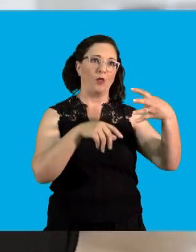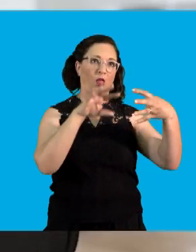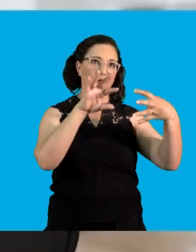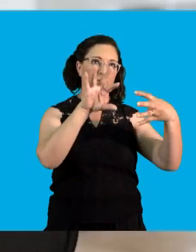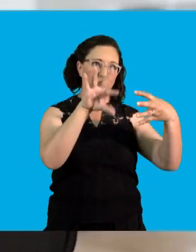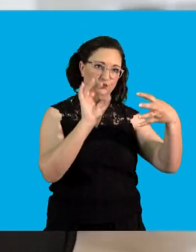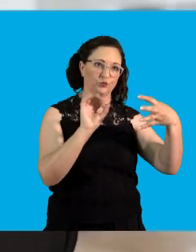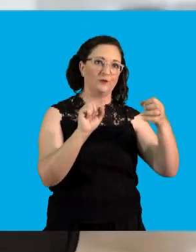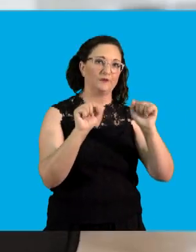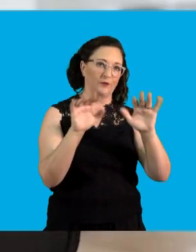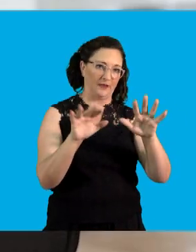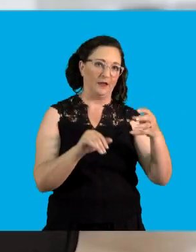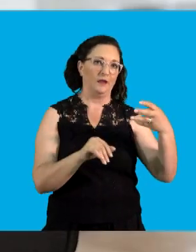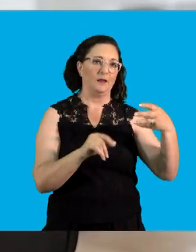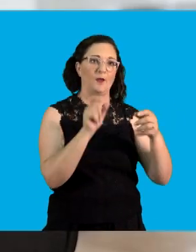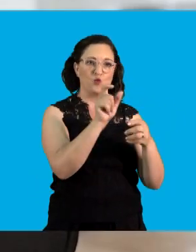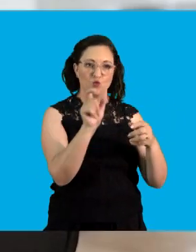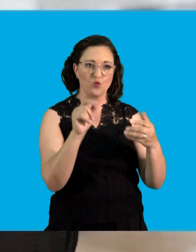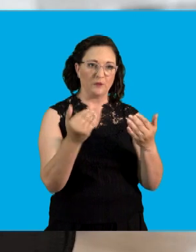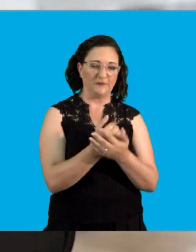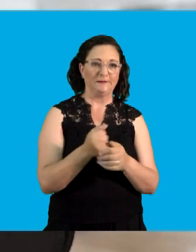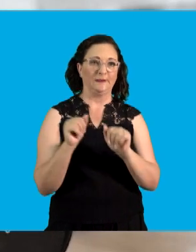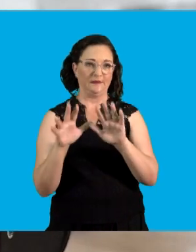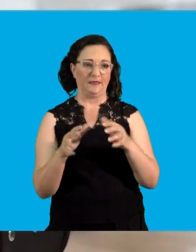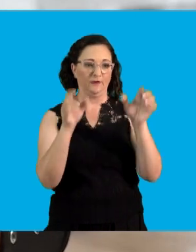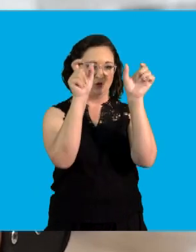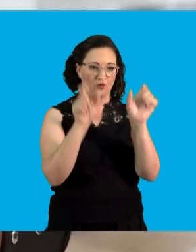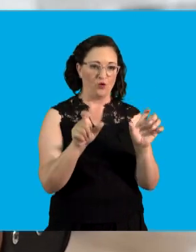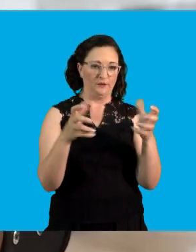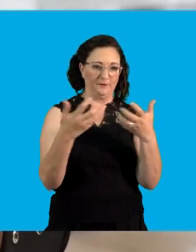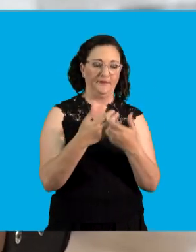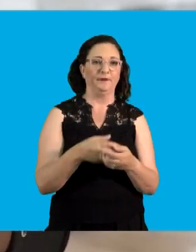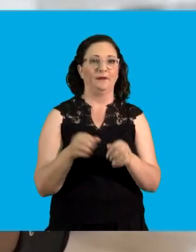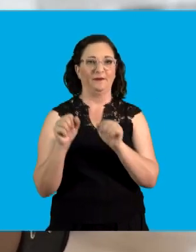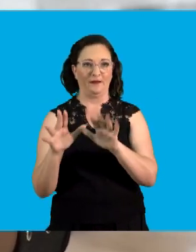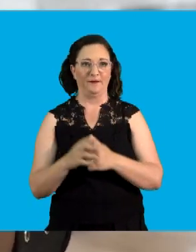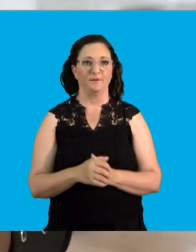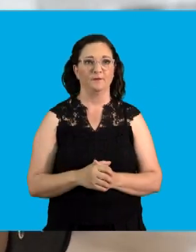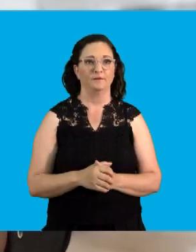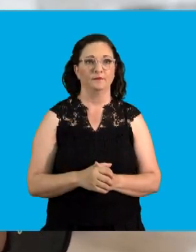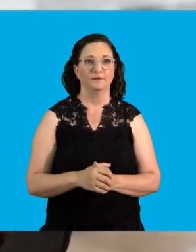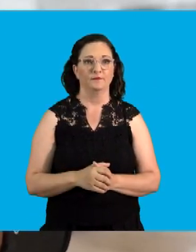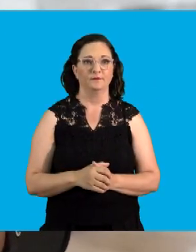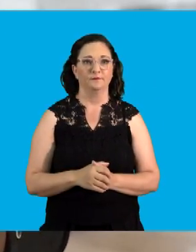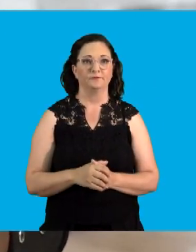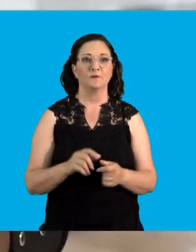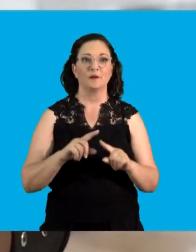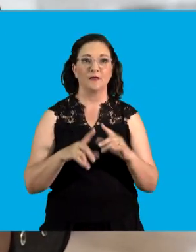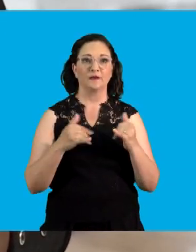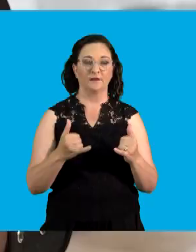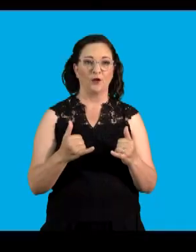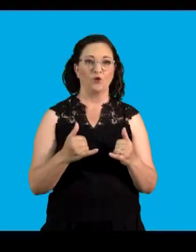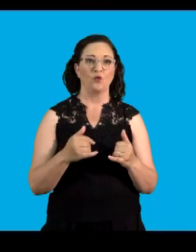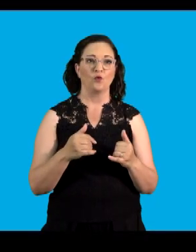choosing the missing words, it's also out of 10, and matching columns, it's 10 marks as well. So 2 marks will be allocated. However, there